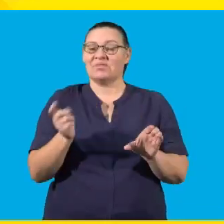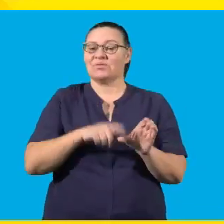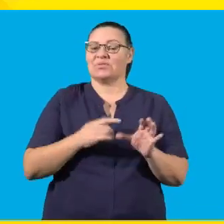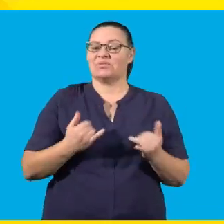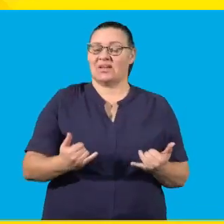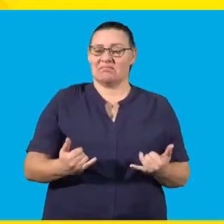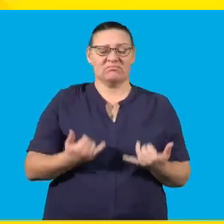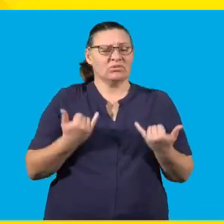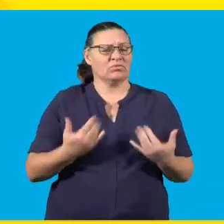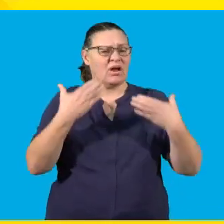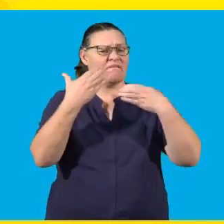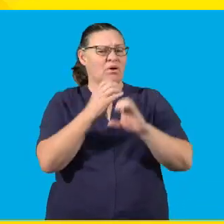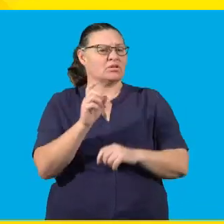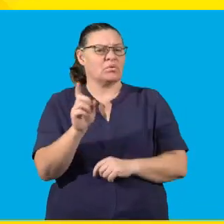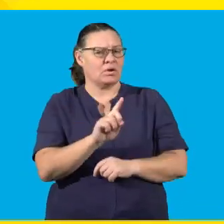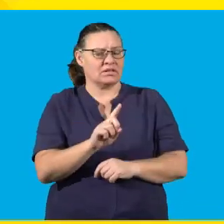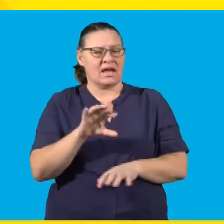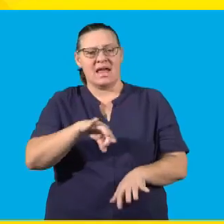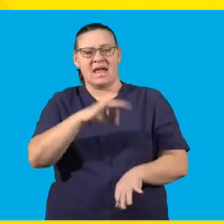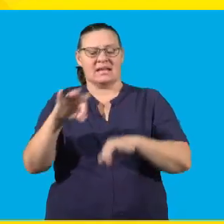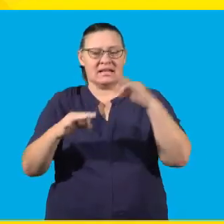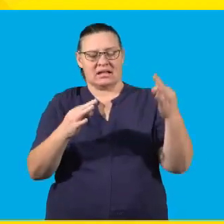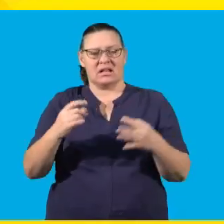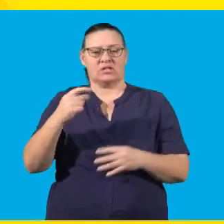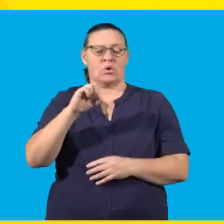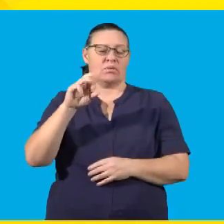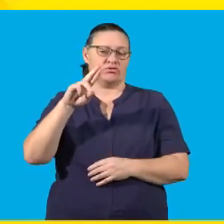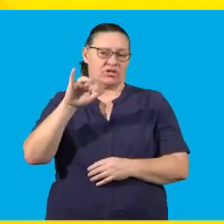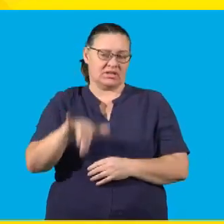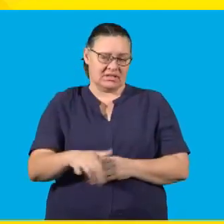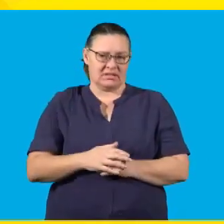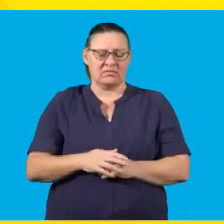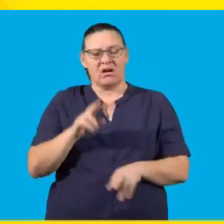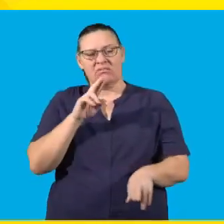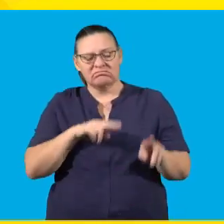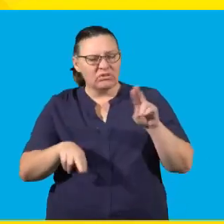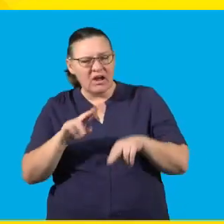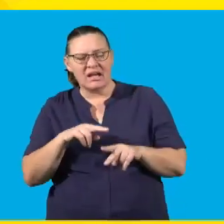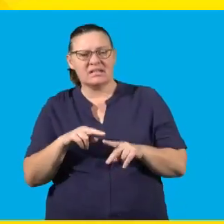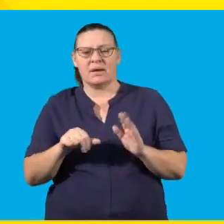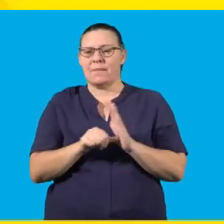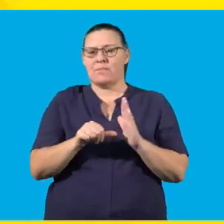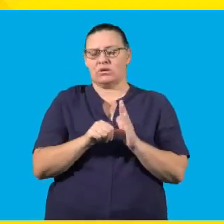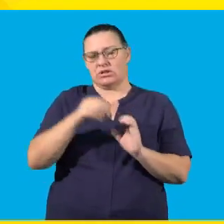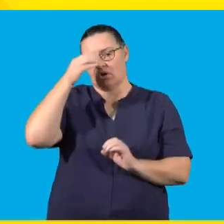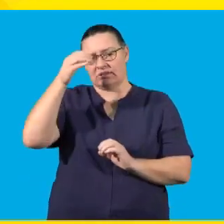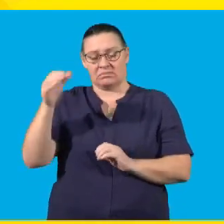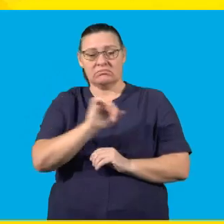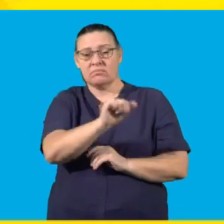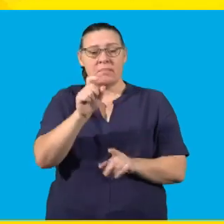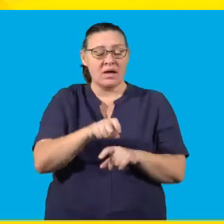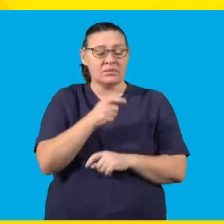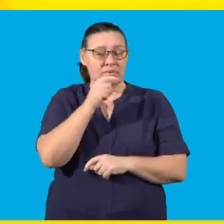Thank you for joining me today. Today we are going to be looking at analytical geometry revision. We're going to be revising some of the key concepts that you need